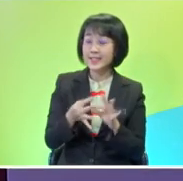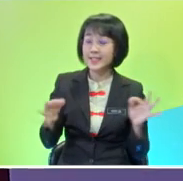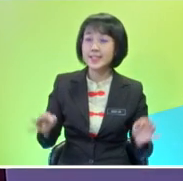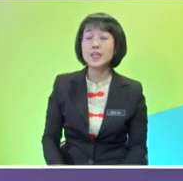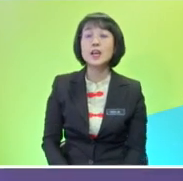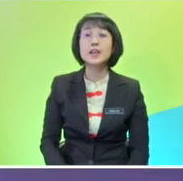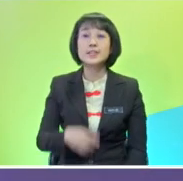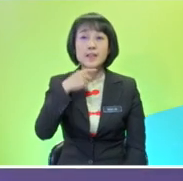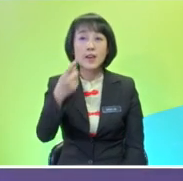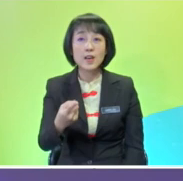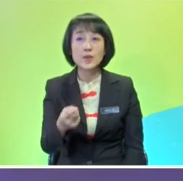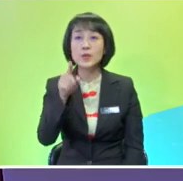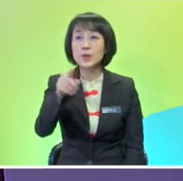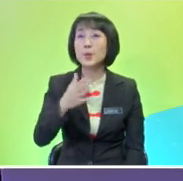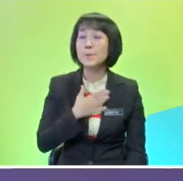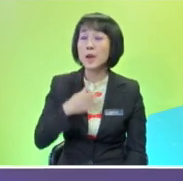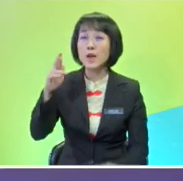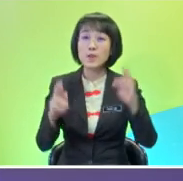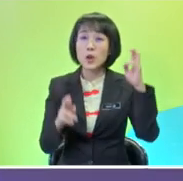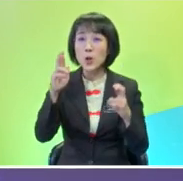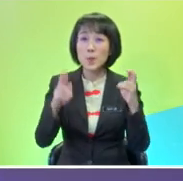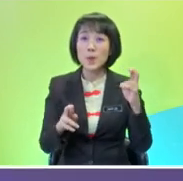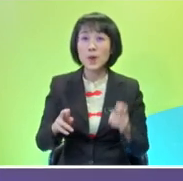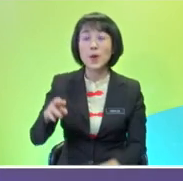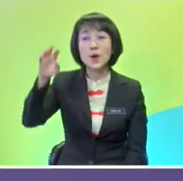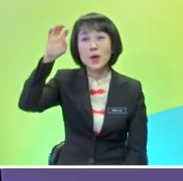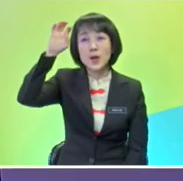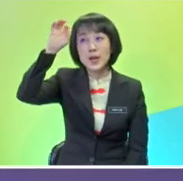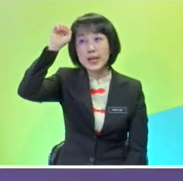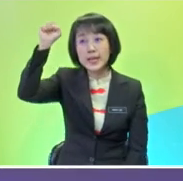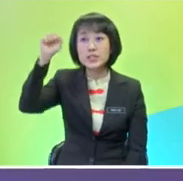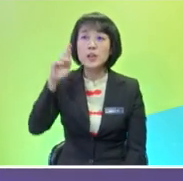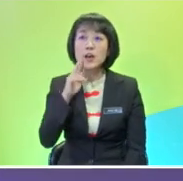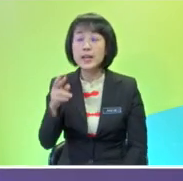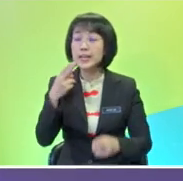robot. What is his name or her name? What can he or she do? And